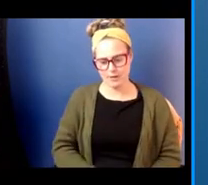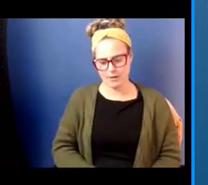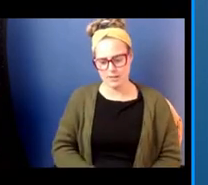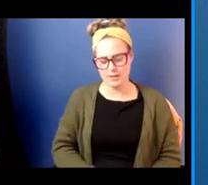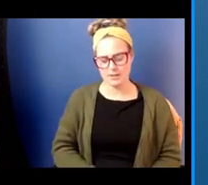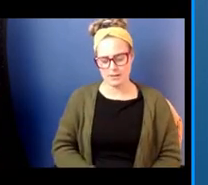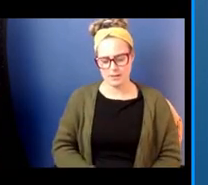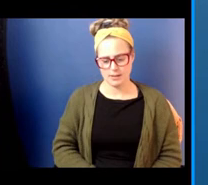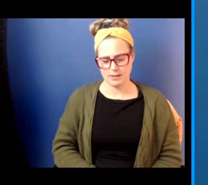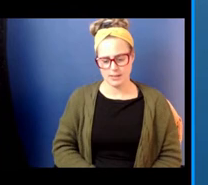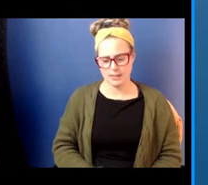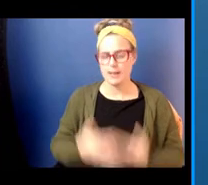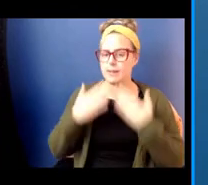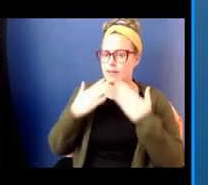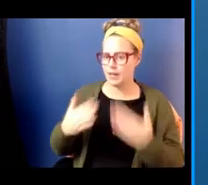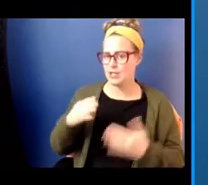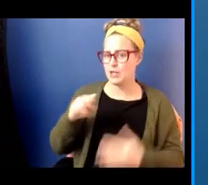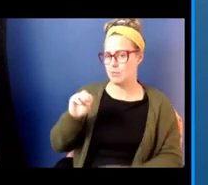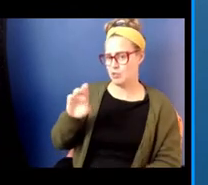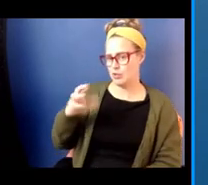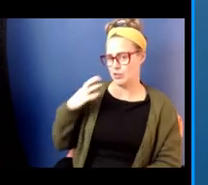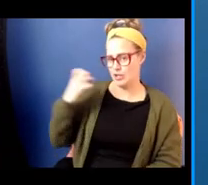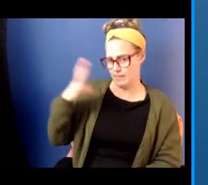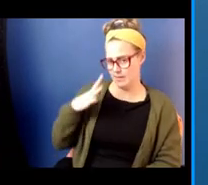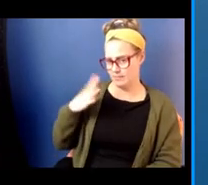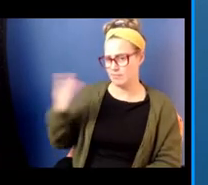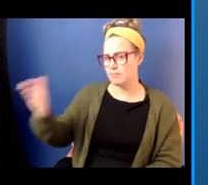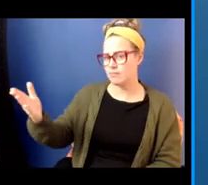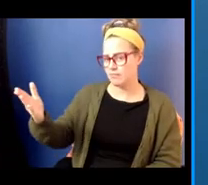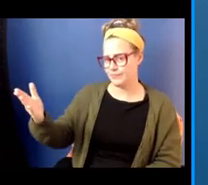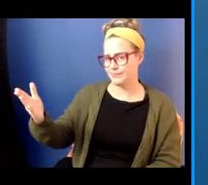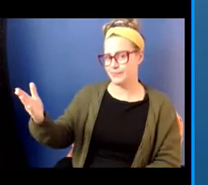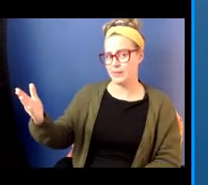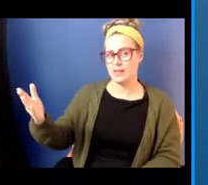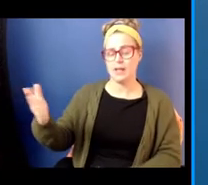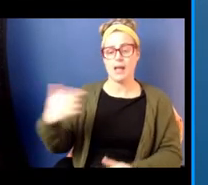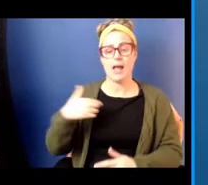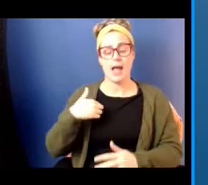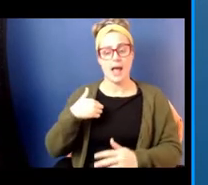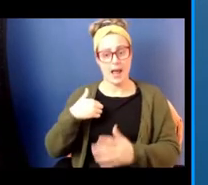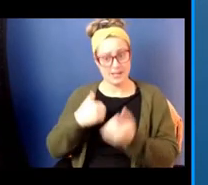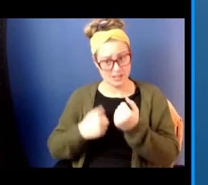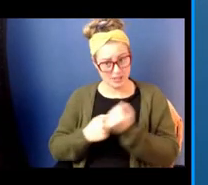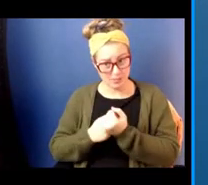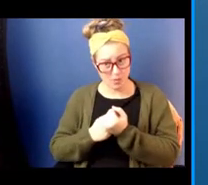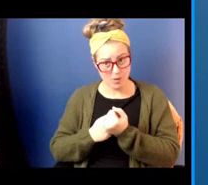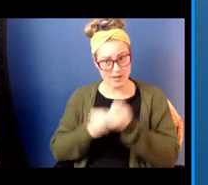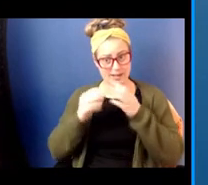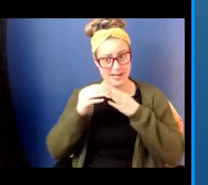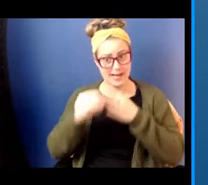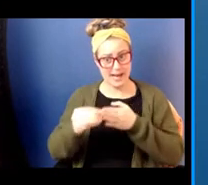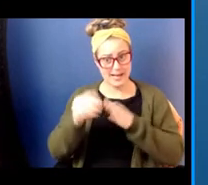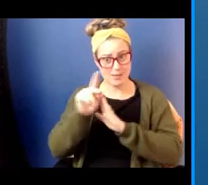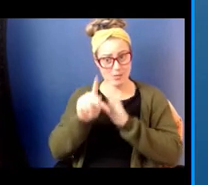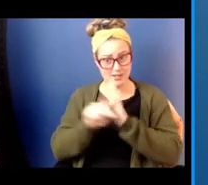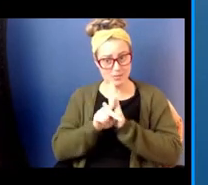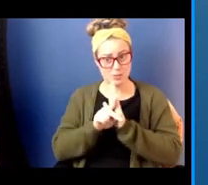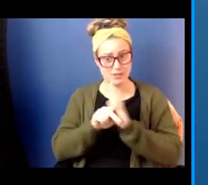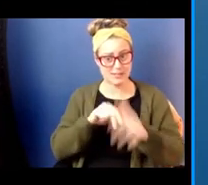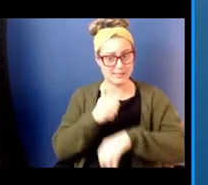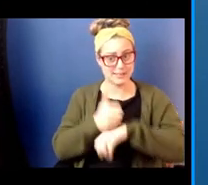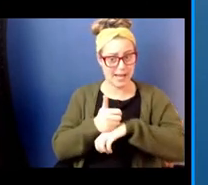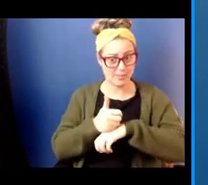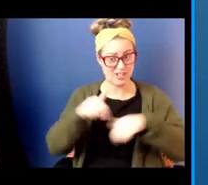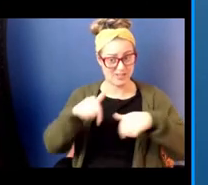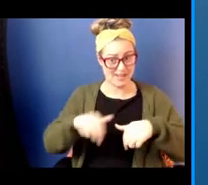thank you Mr chairman well I support The Guiding principles established by this committee and reinforced by the